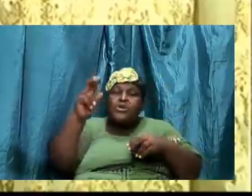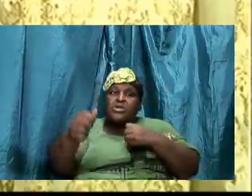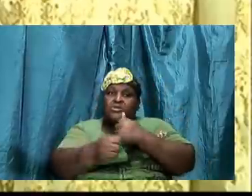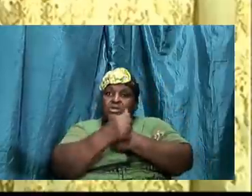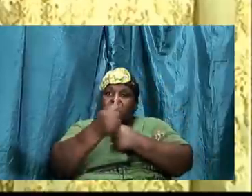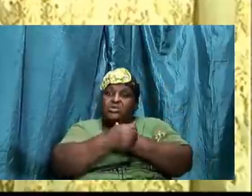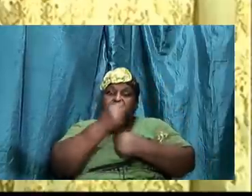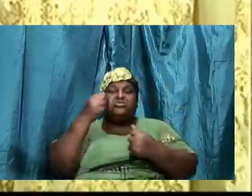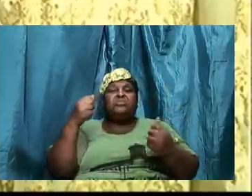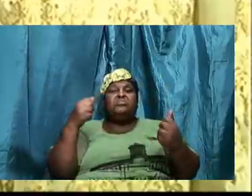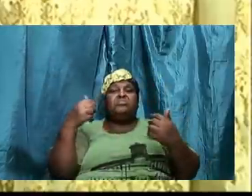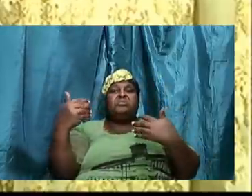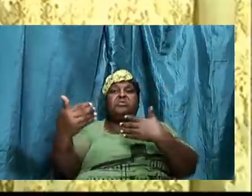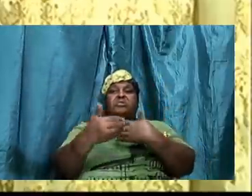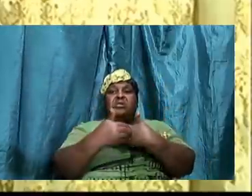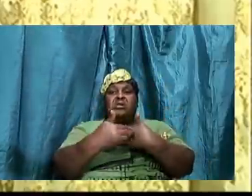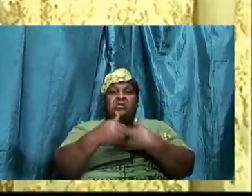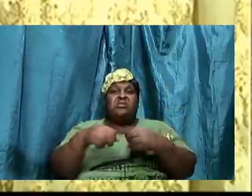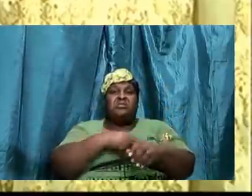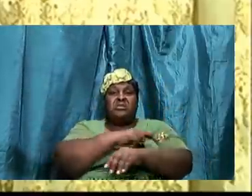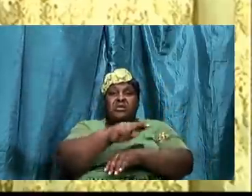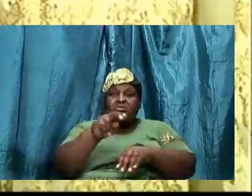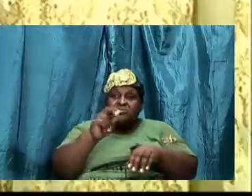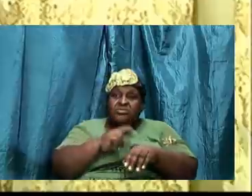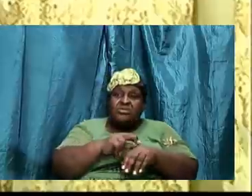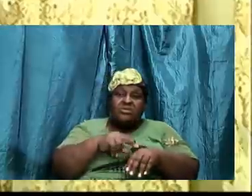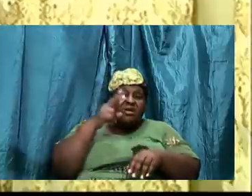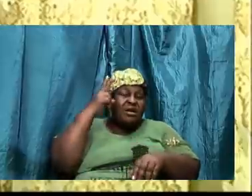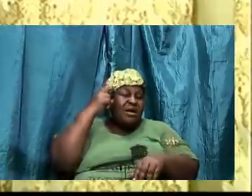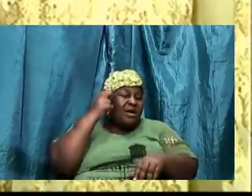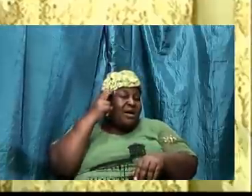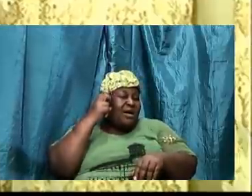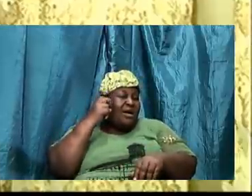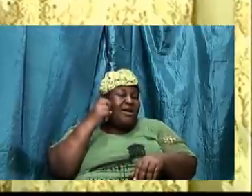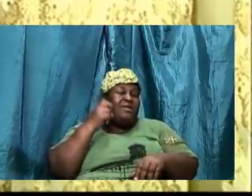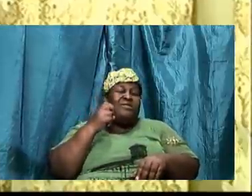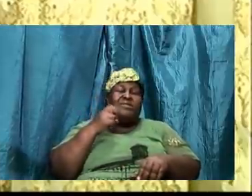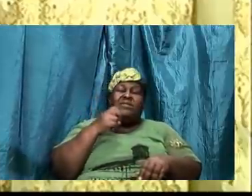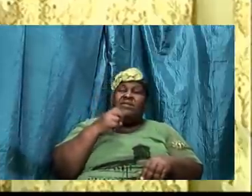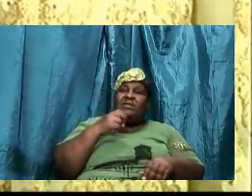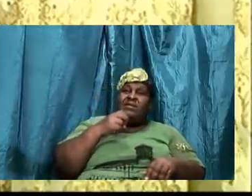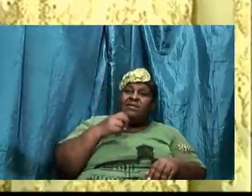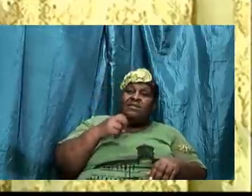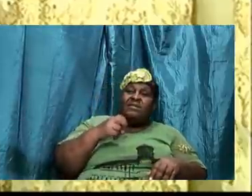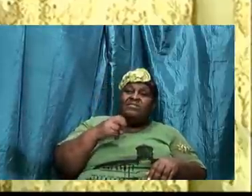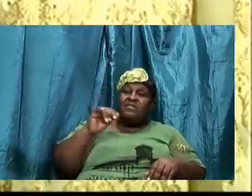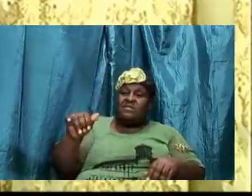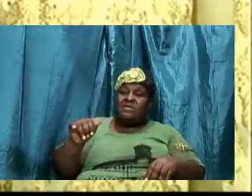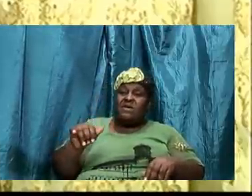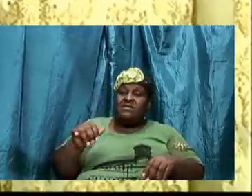physical. There is an adversary that desires to devour us.